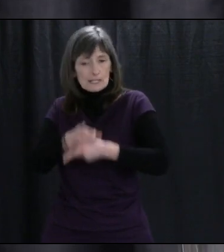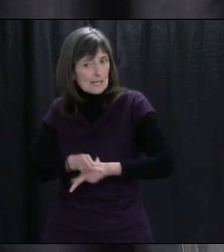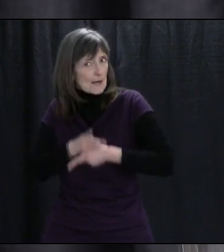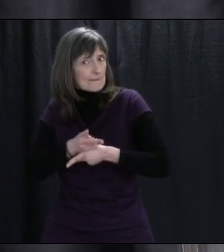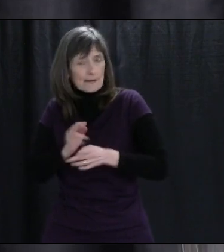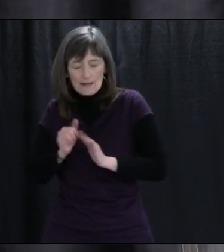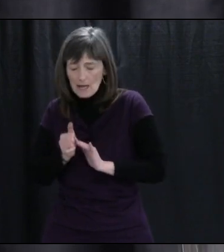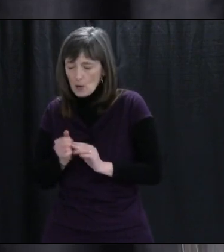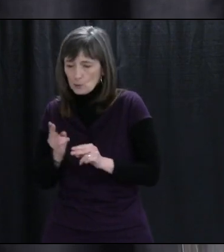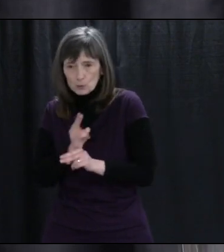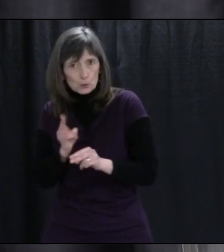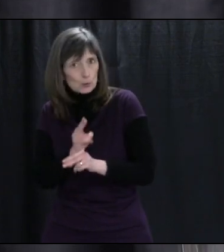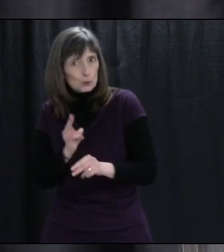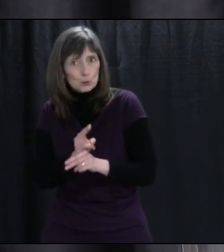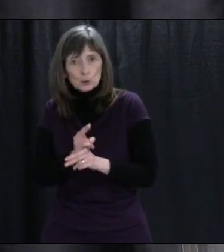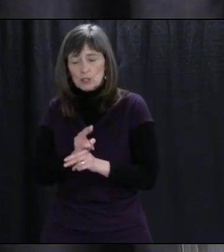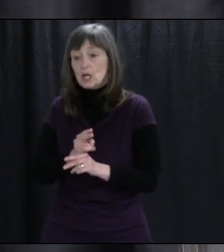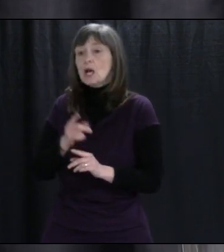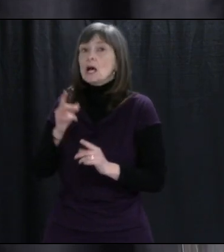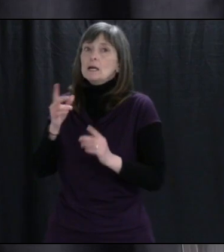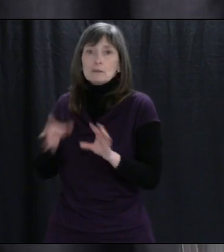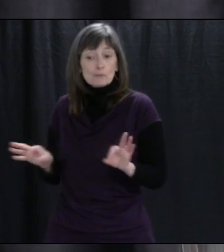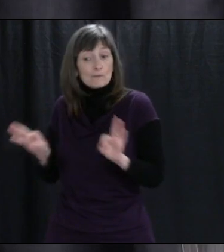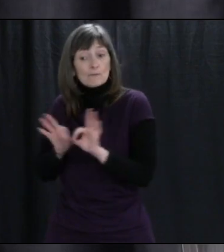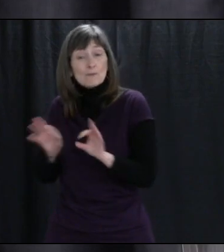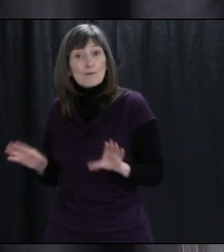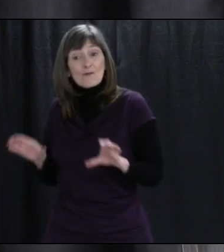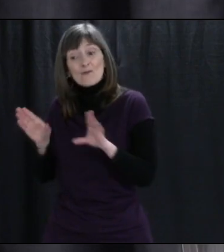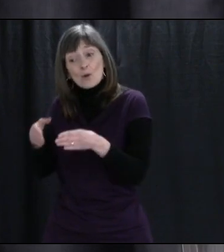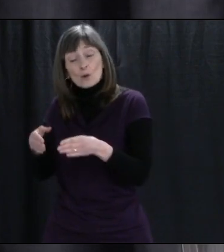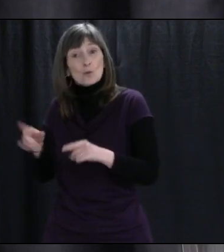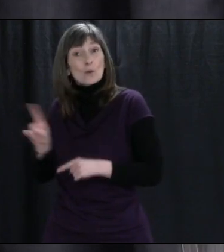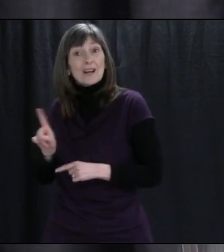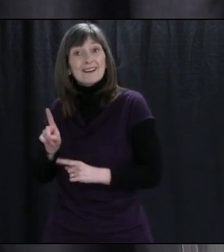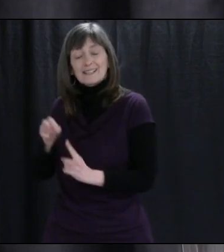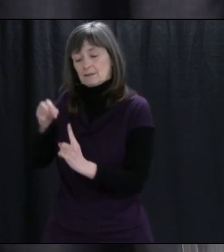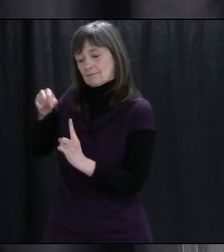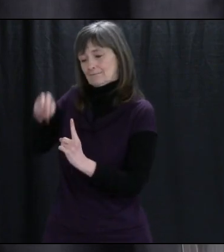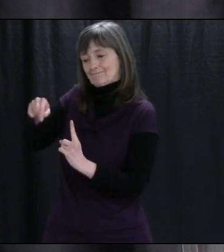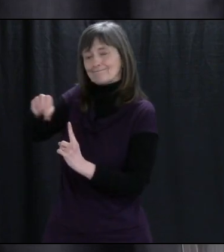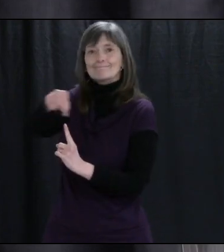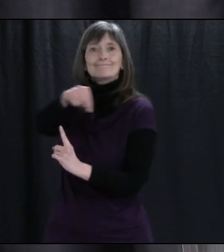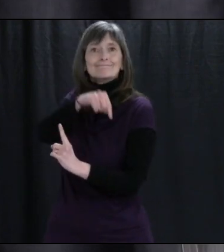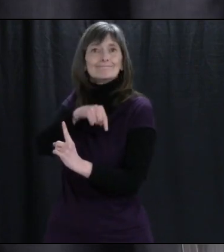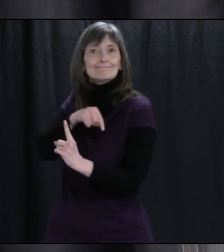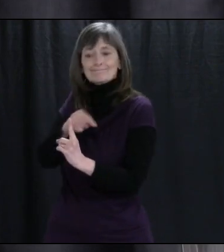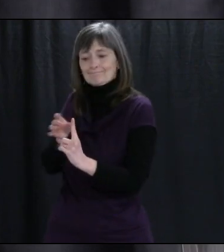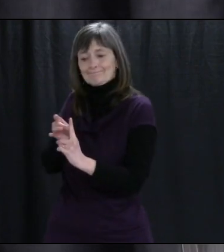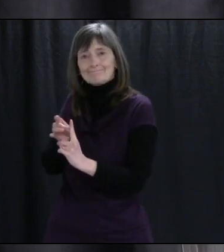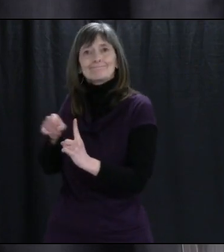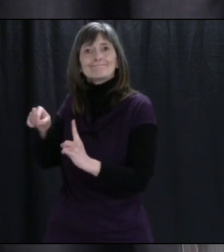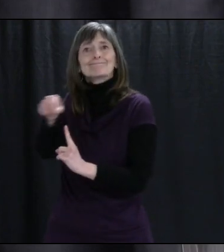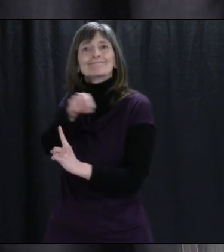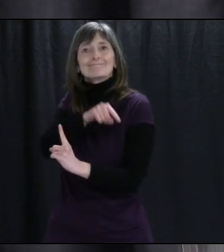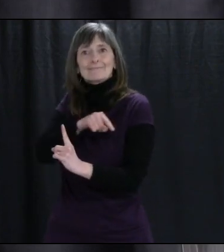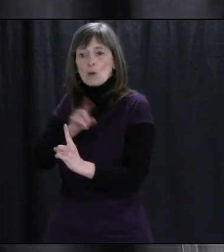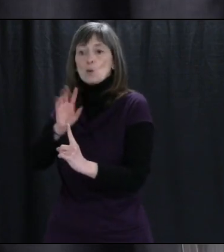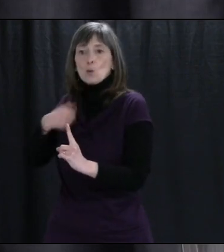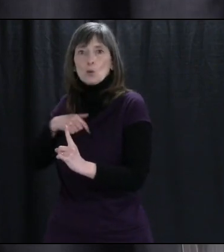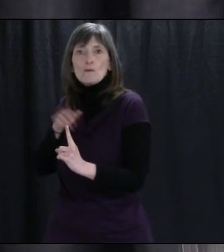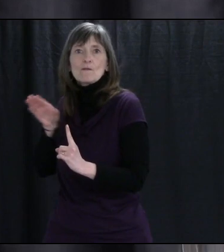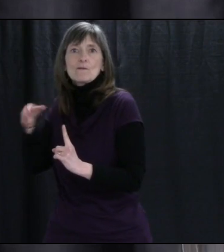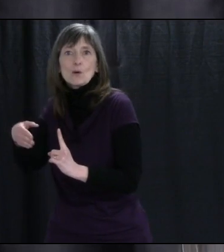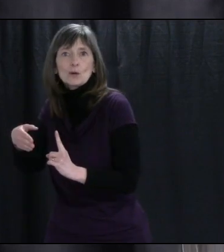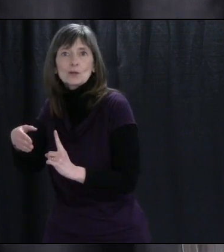vigorous, relentless contact tracing and identify cases that way. That's why you see the variation that you do